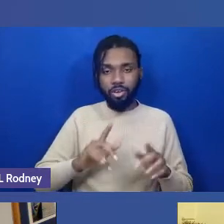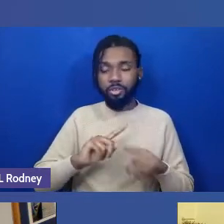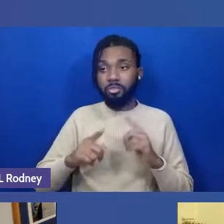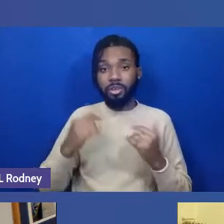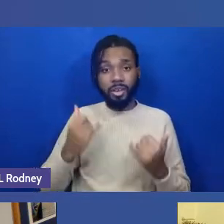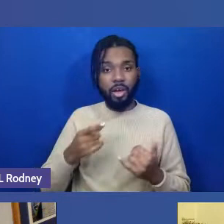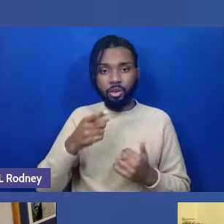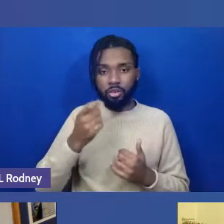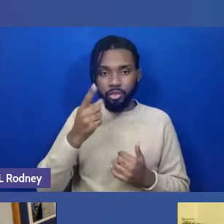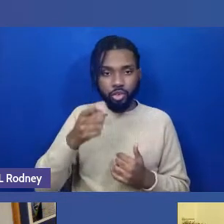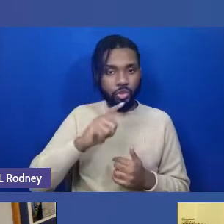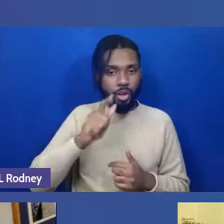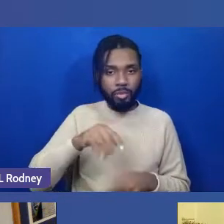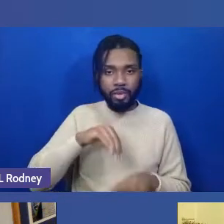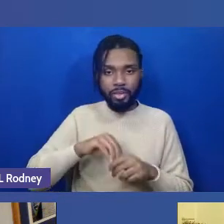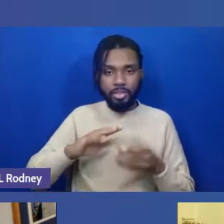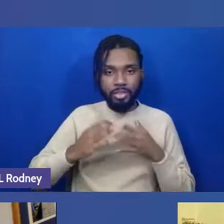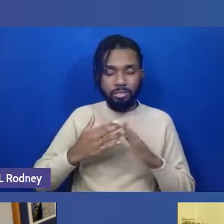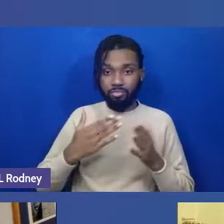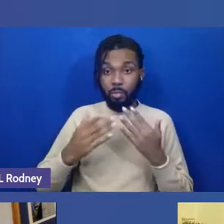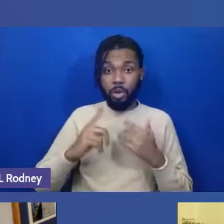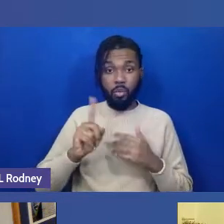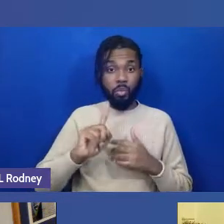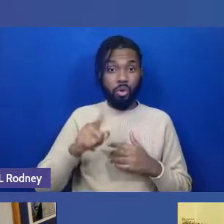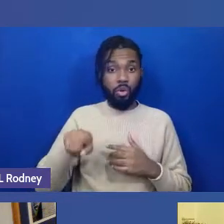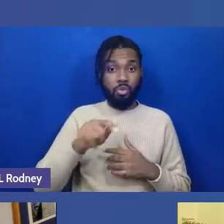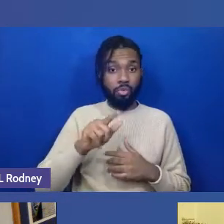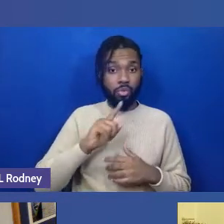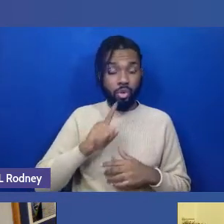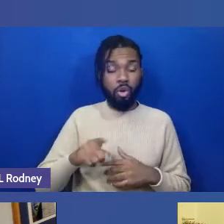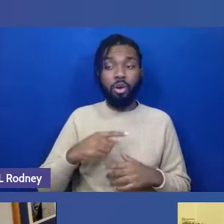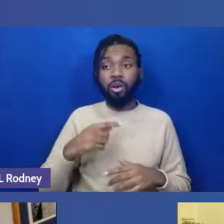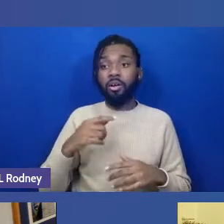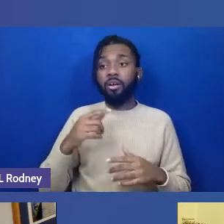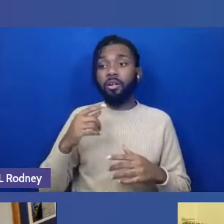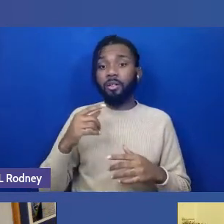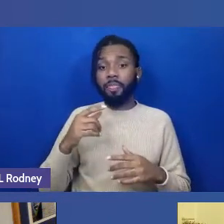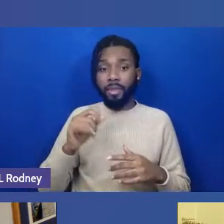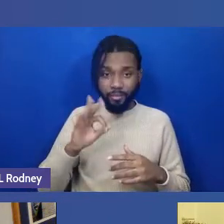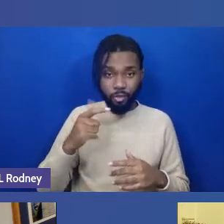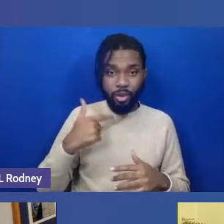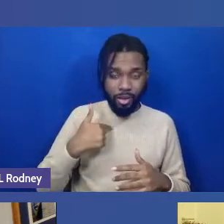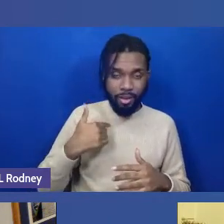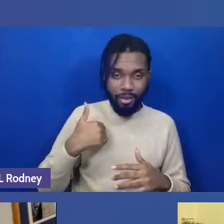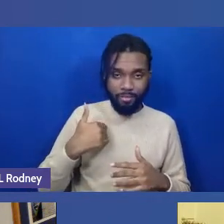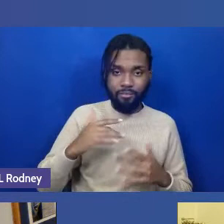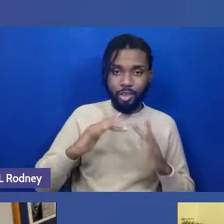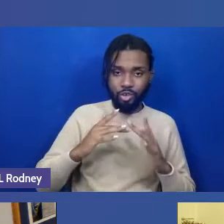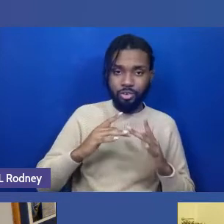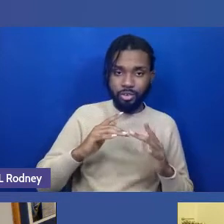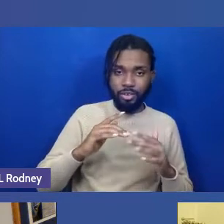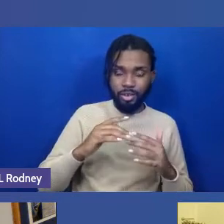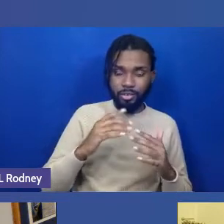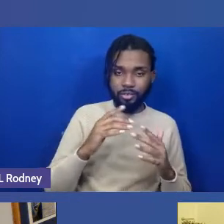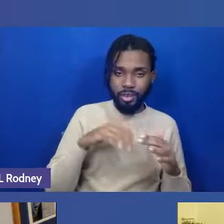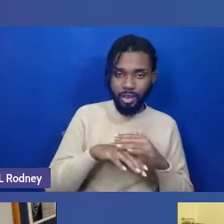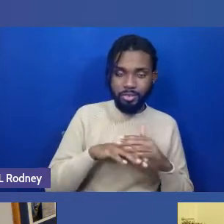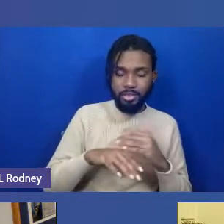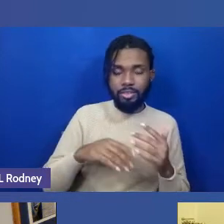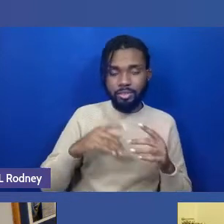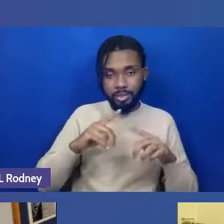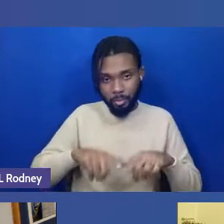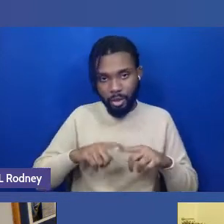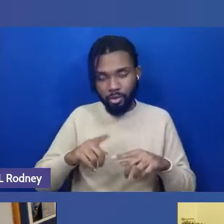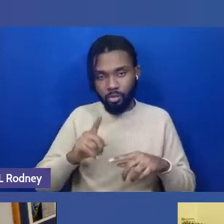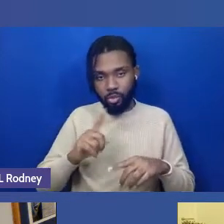a city, because actually no matter where you are, as long as you have internet service, which is a zoned limitation, right? You can access whatever's happening. So